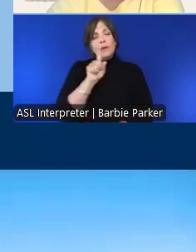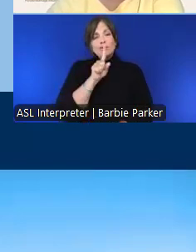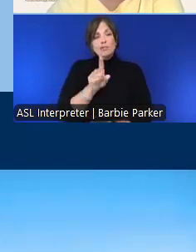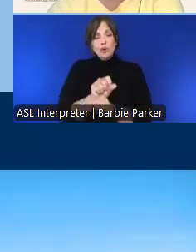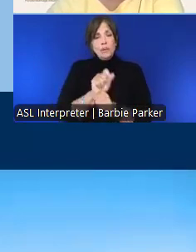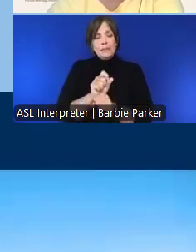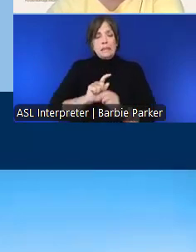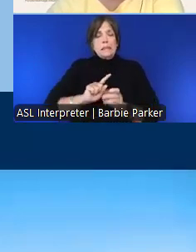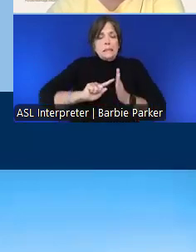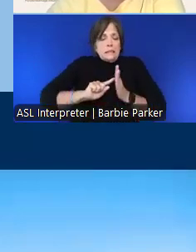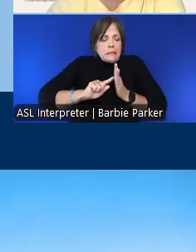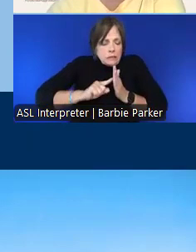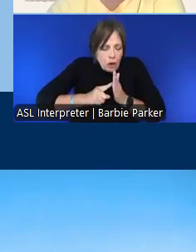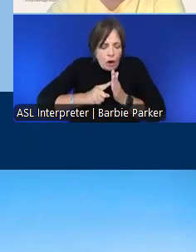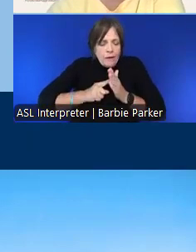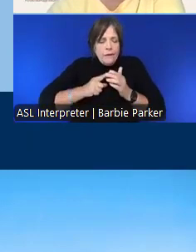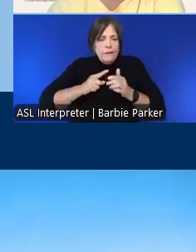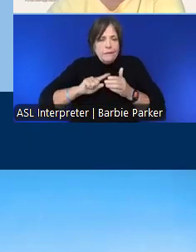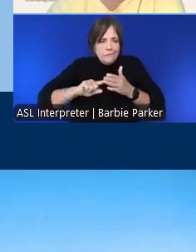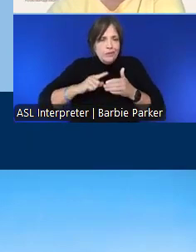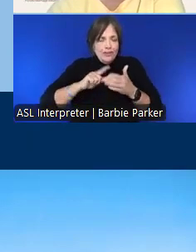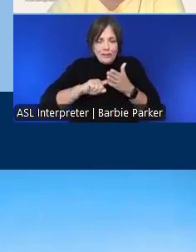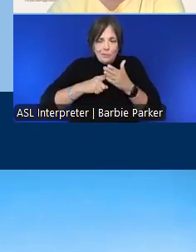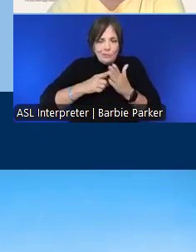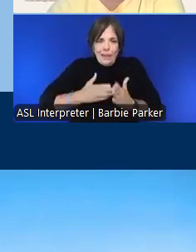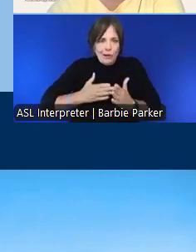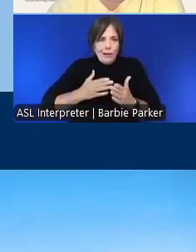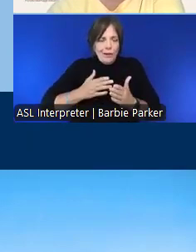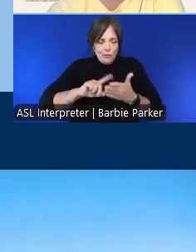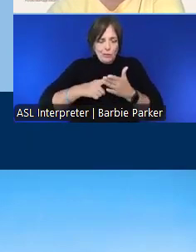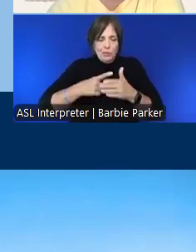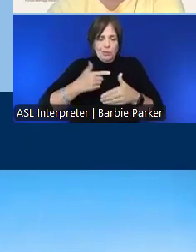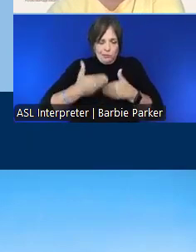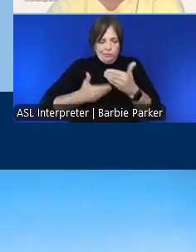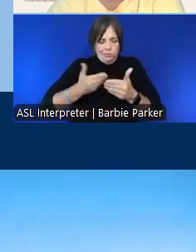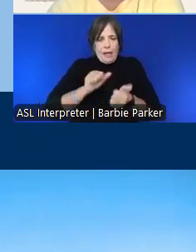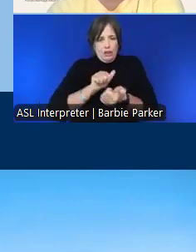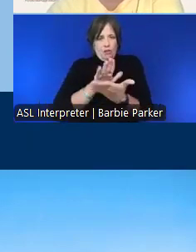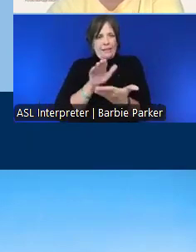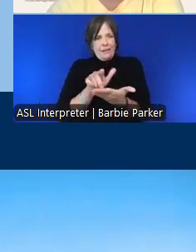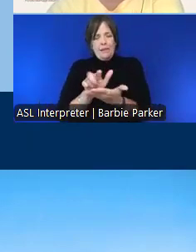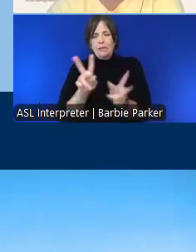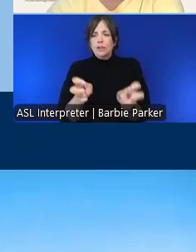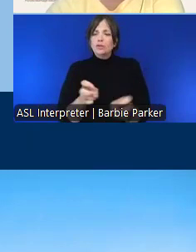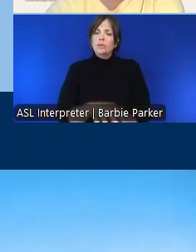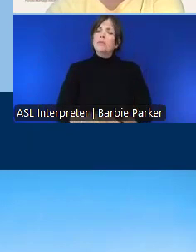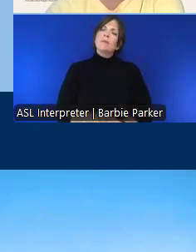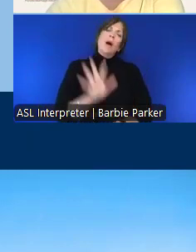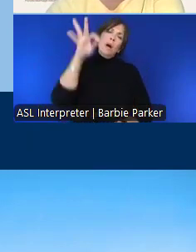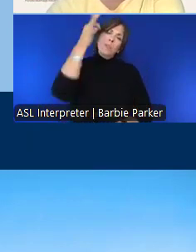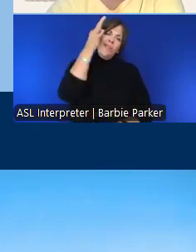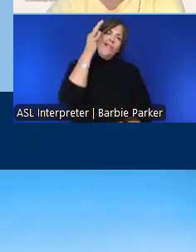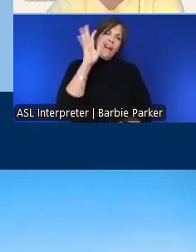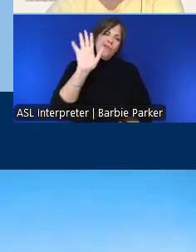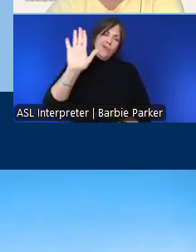addressing this issue. When we're, you know, thinking about, you know, the federal government, there are some